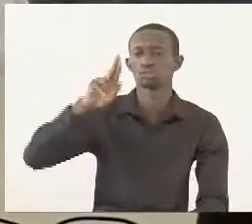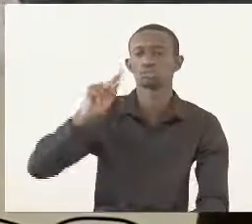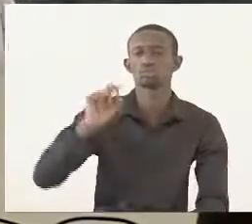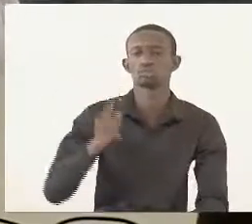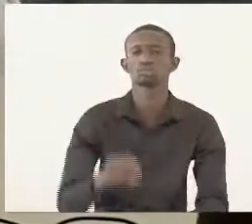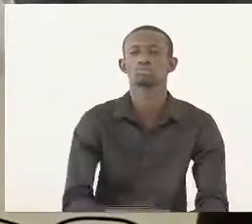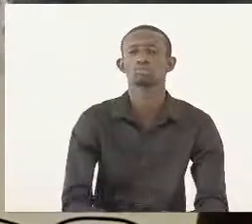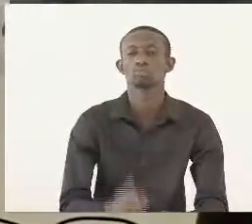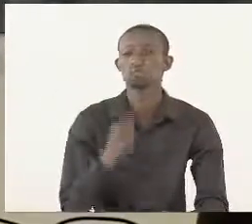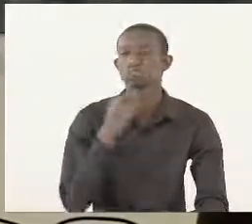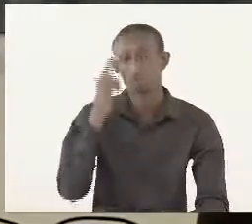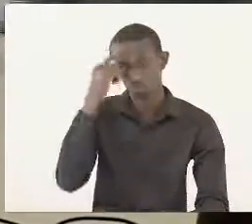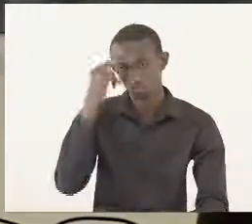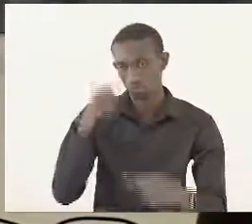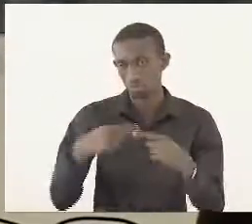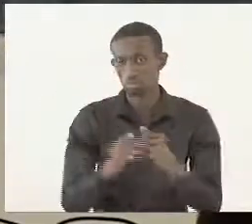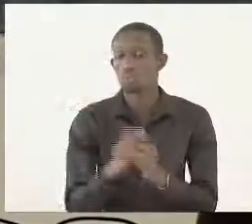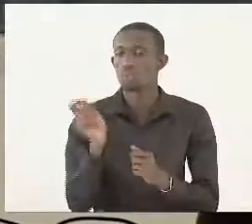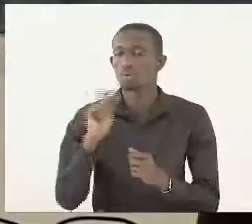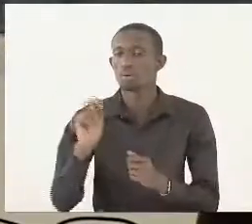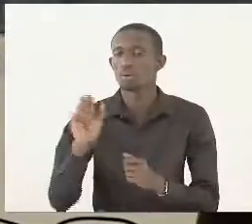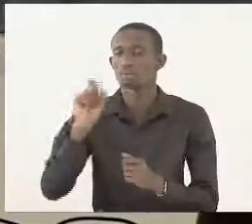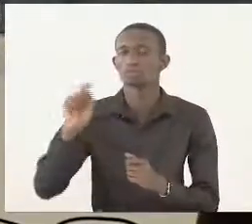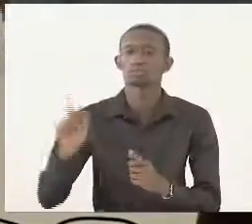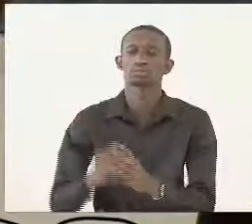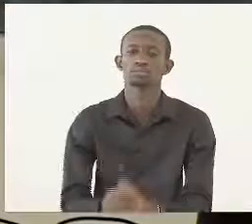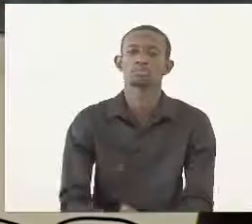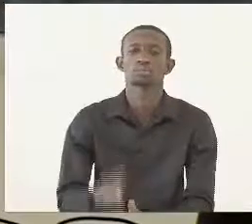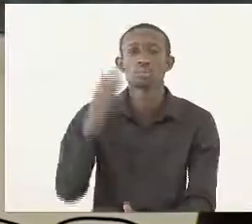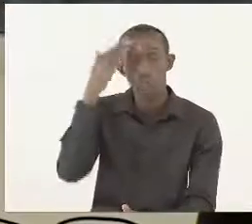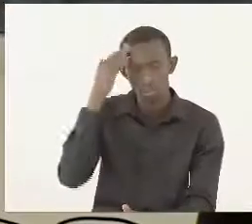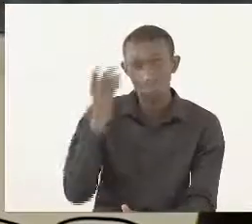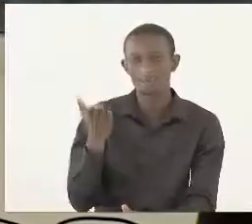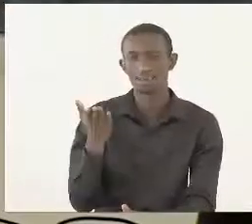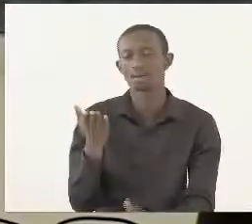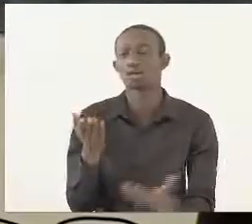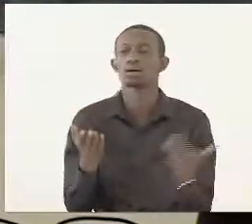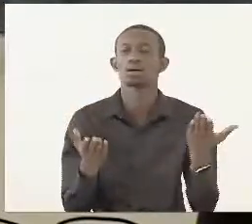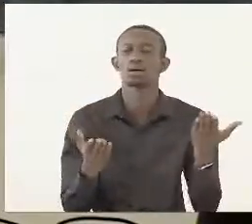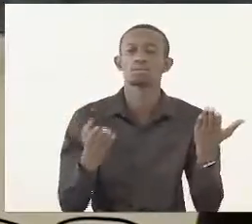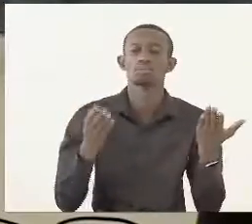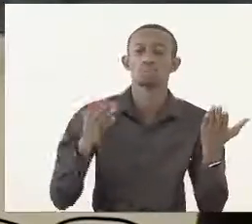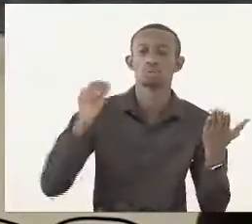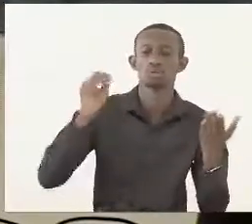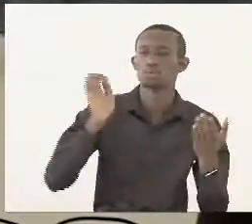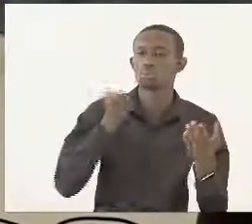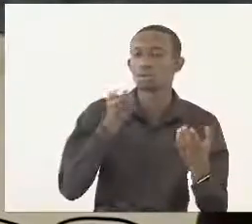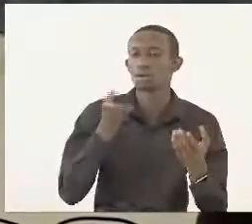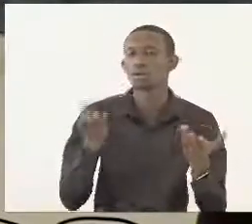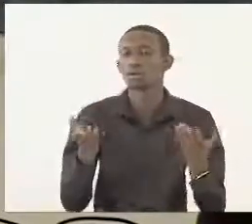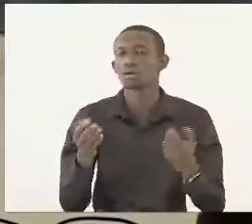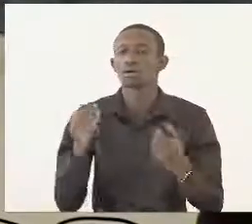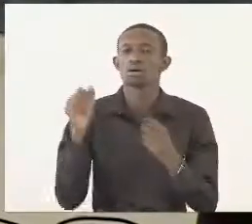you should always remember to write the state symbols. We know which substances are gaseous at room temperature, which substances